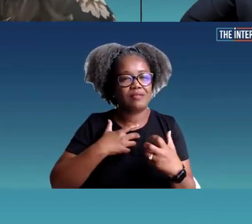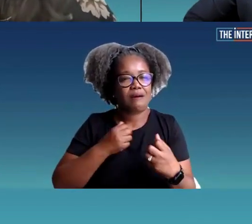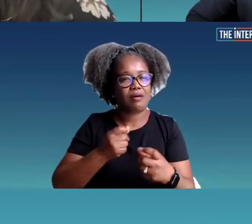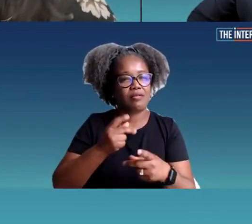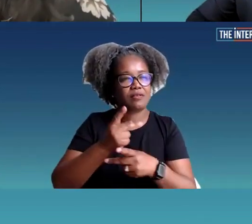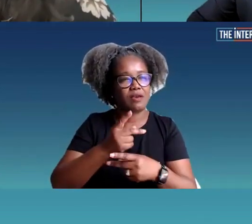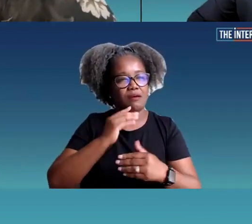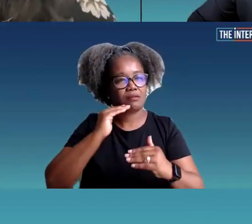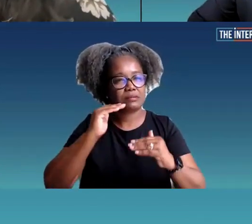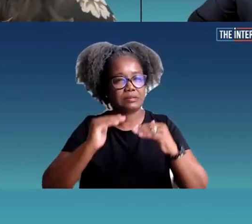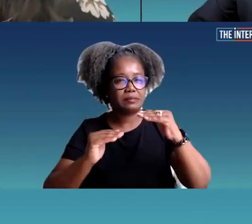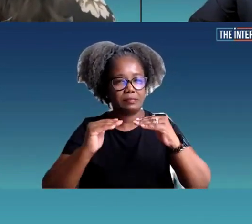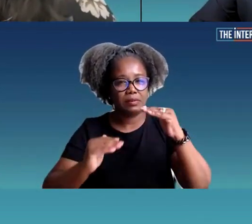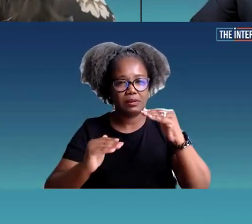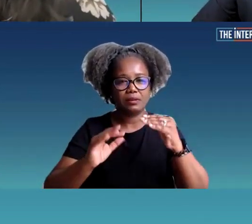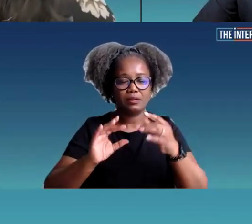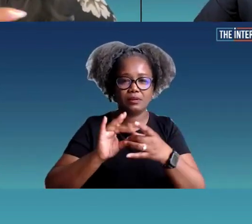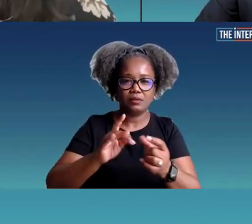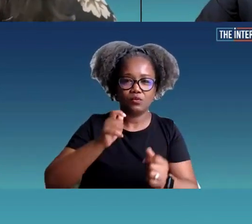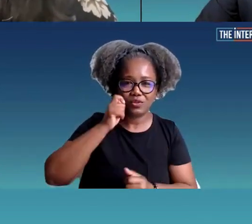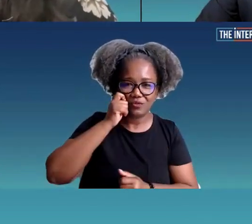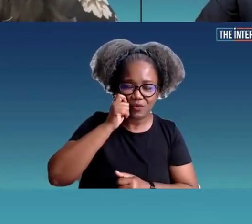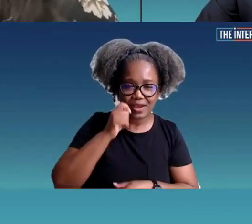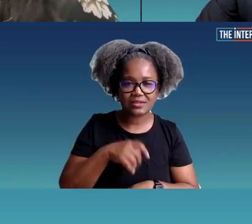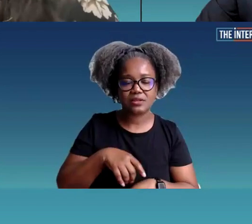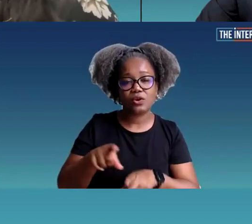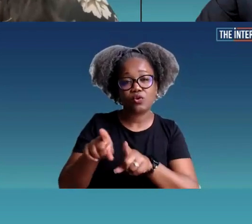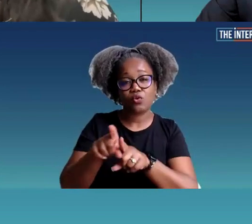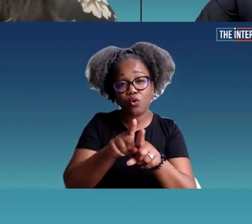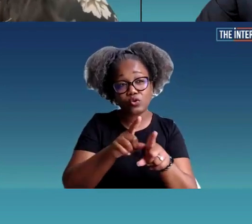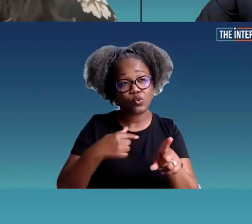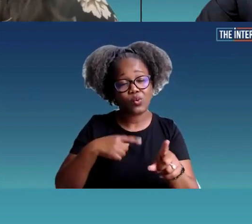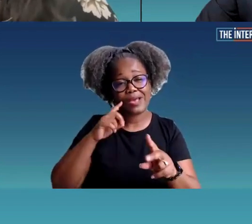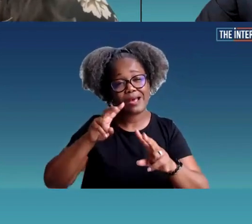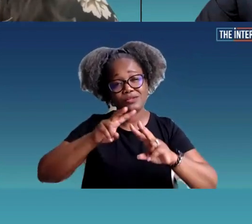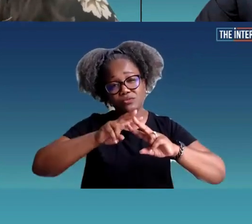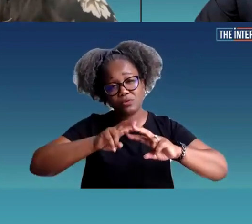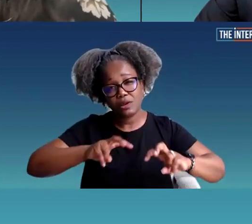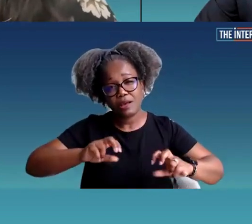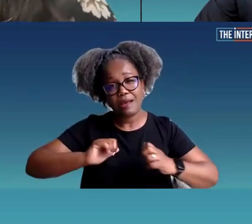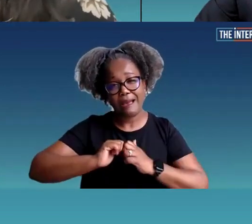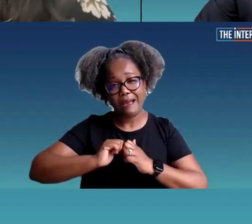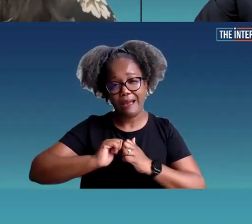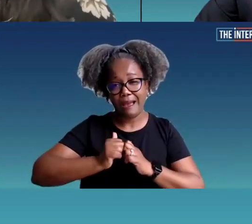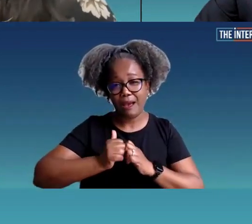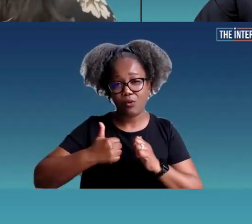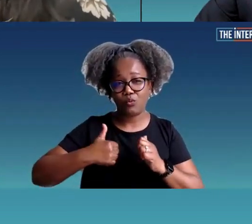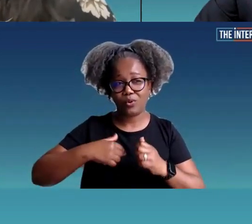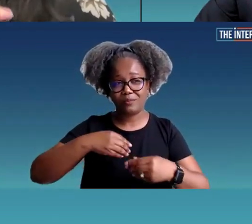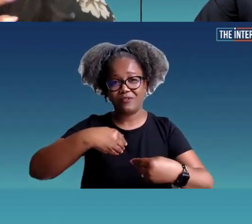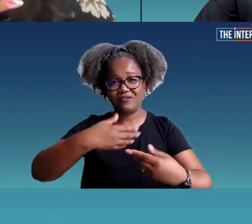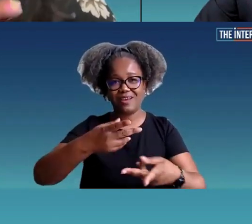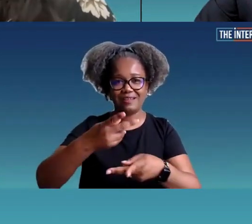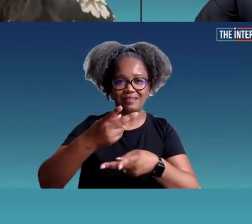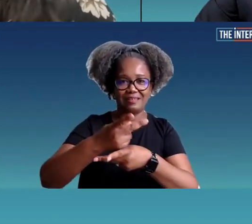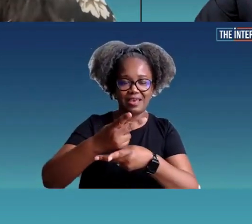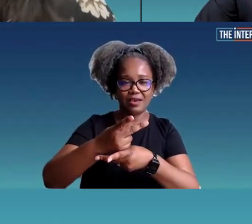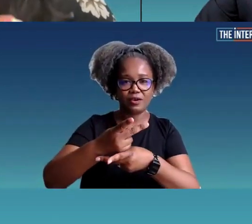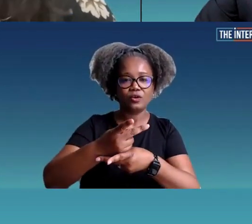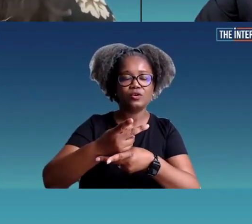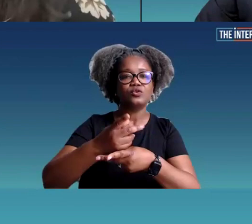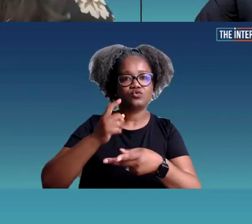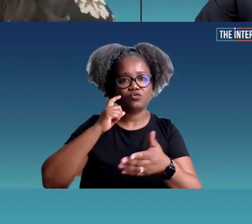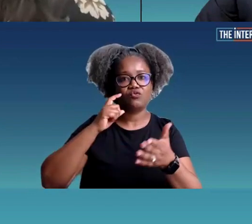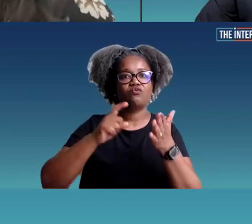into how we deliver healthcare. And so in that vacuum, there was really a space for directors of health equity to